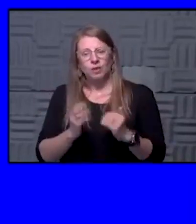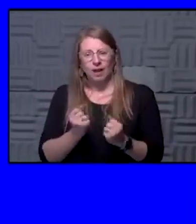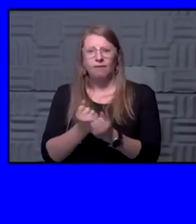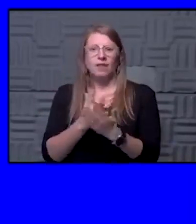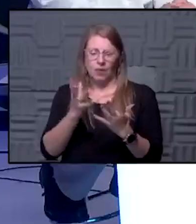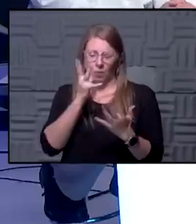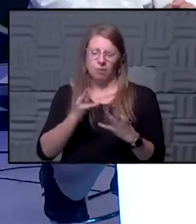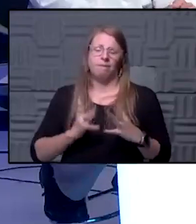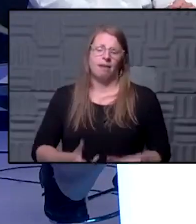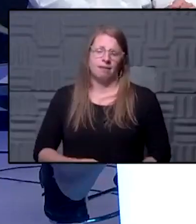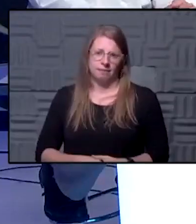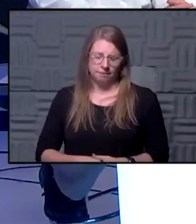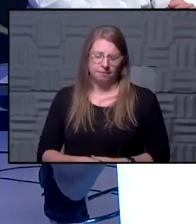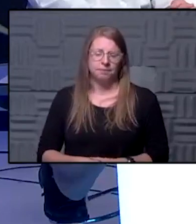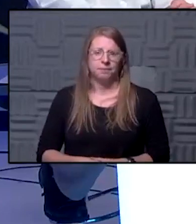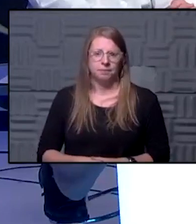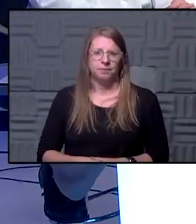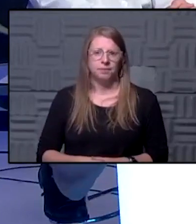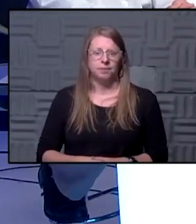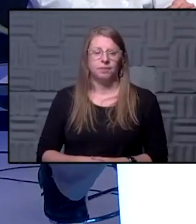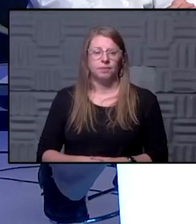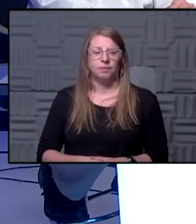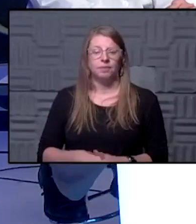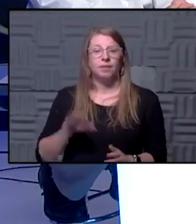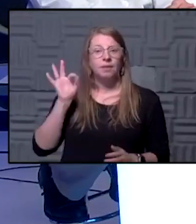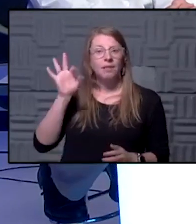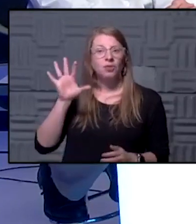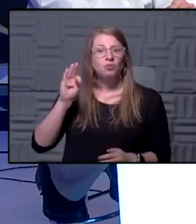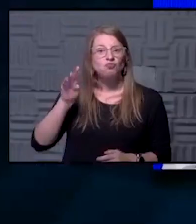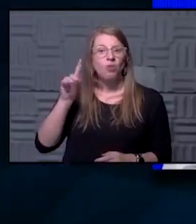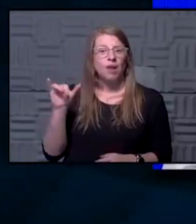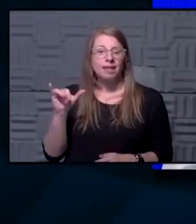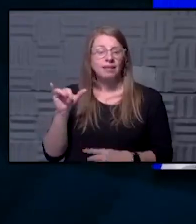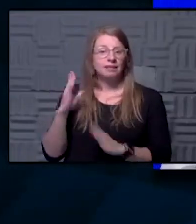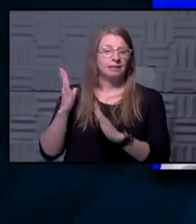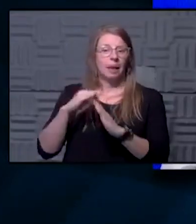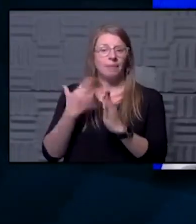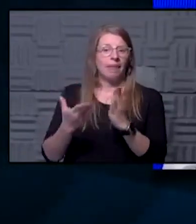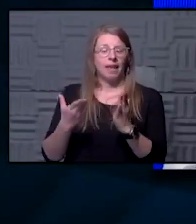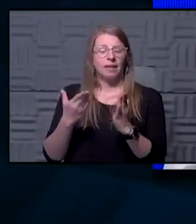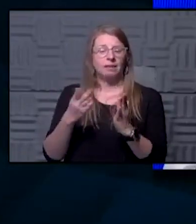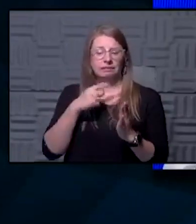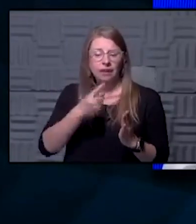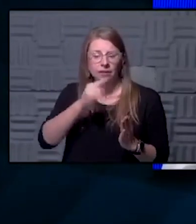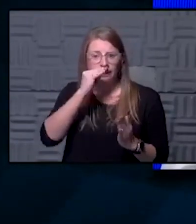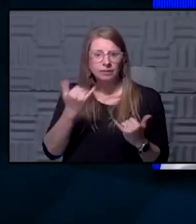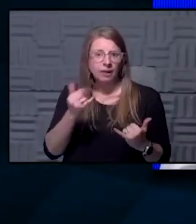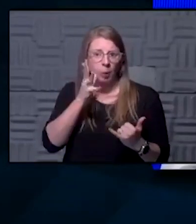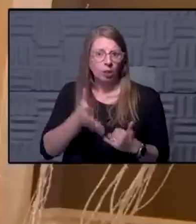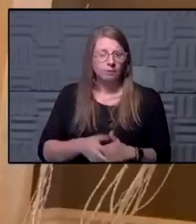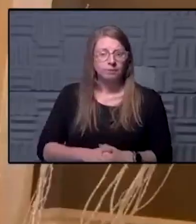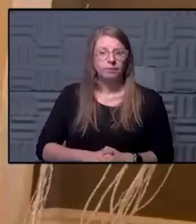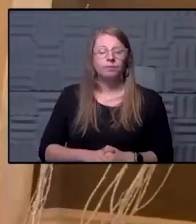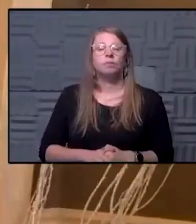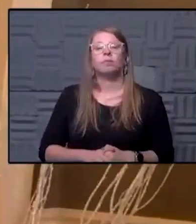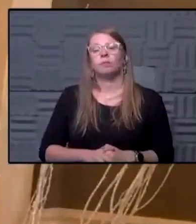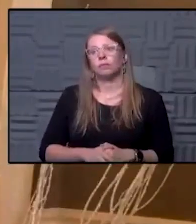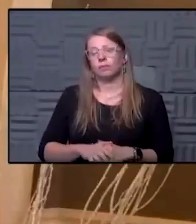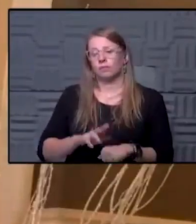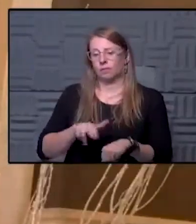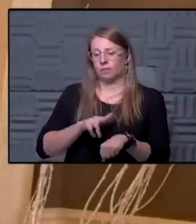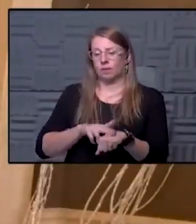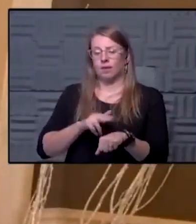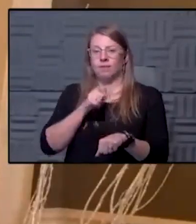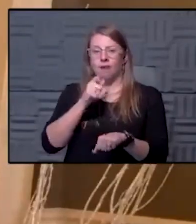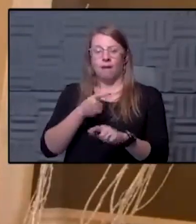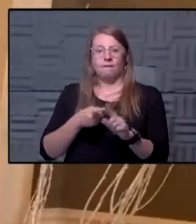will be okay. Pastor Brady, what's the number one thing you would tell kids today? Of course, I'm not from the